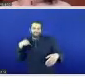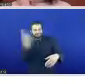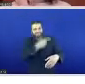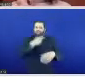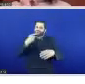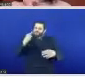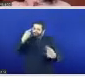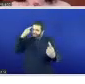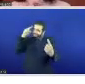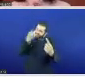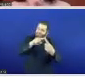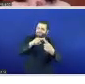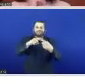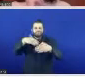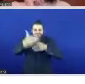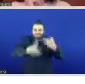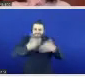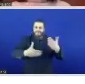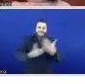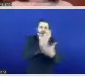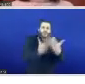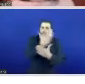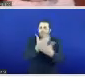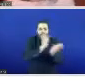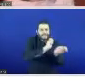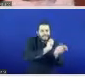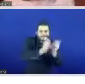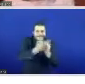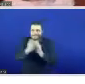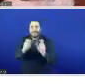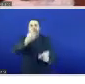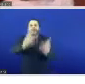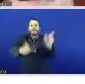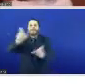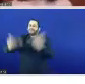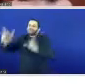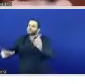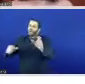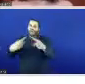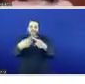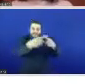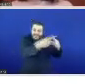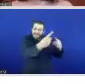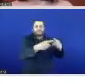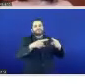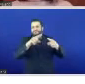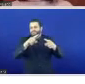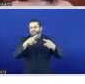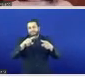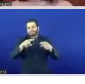that space in political decision-making, in the public life, in the